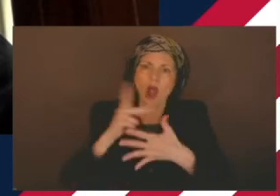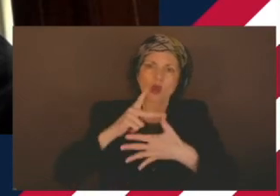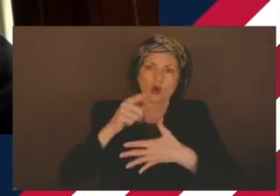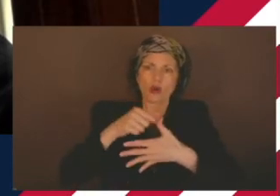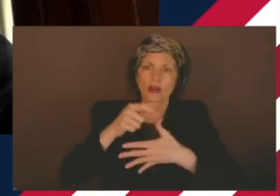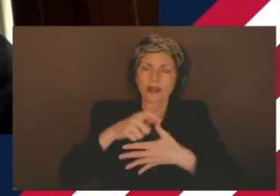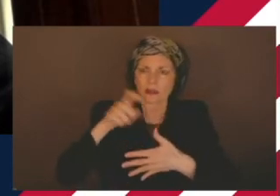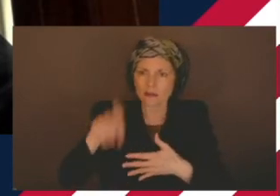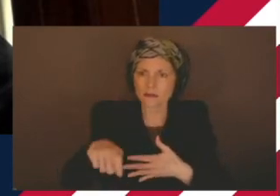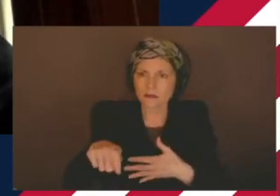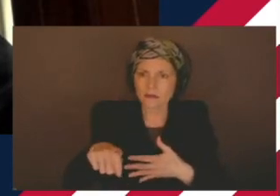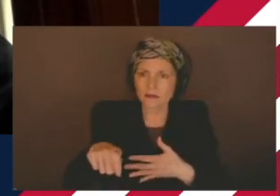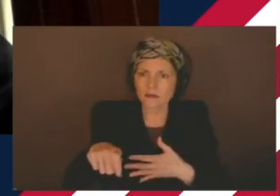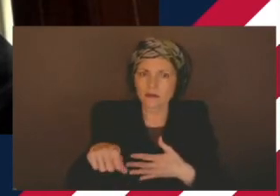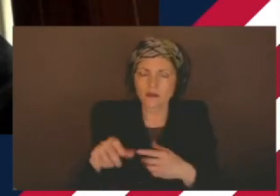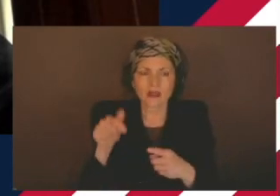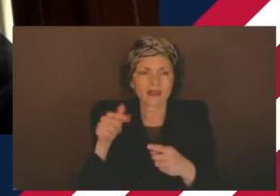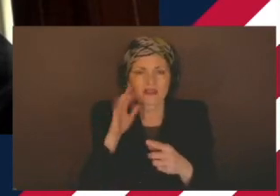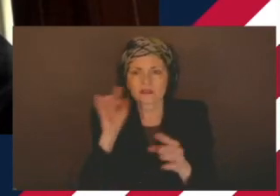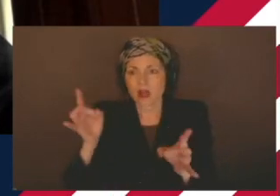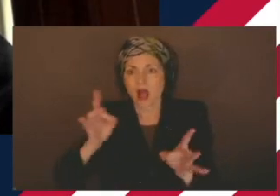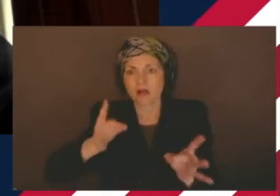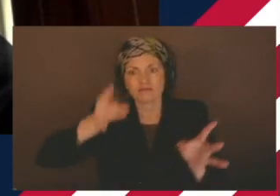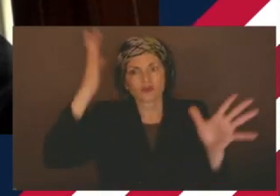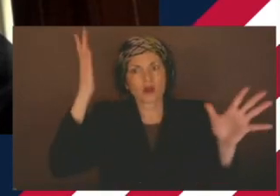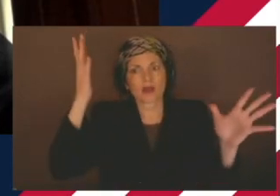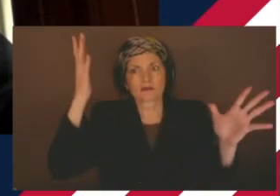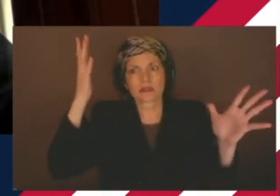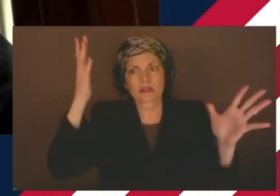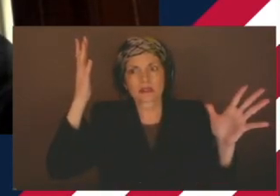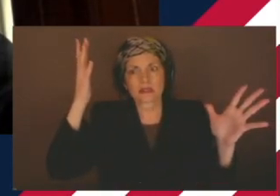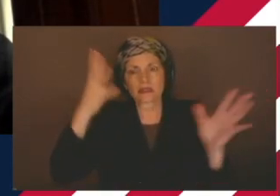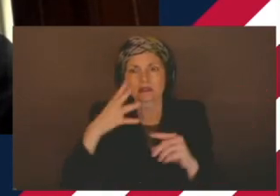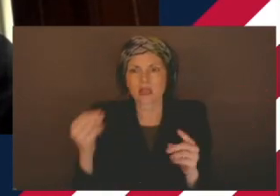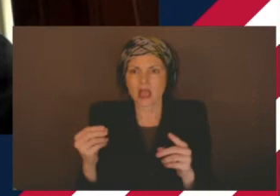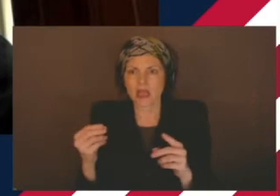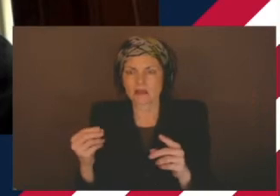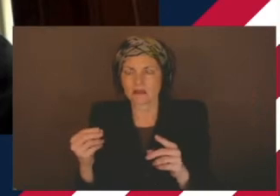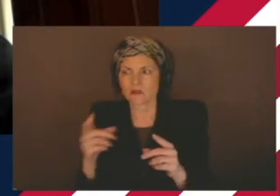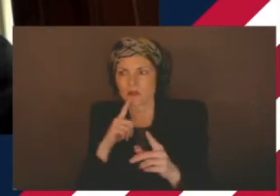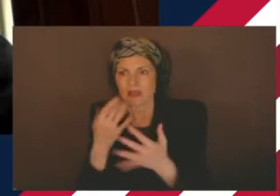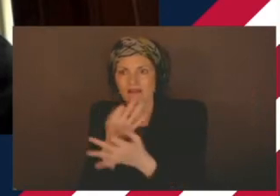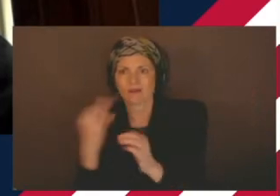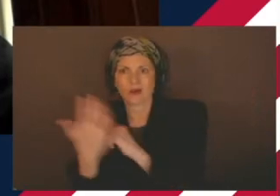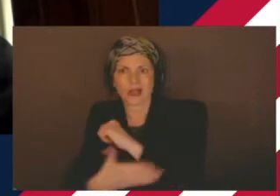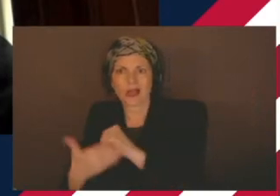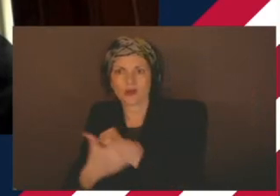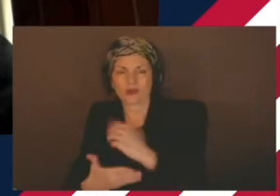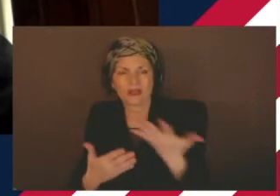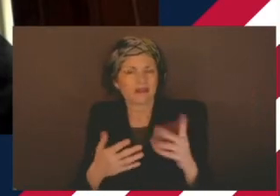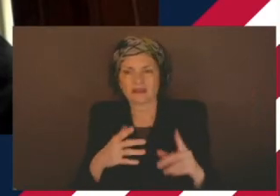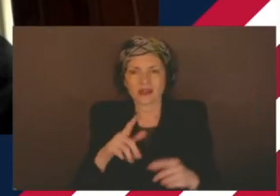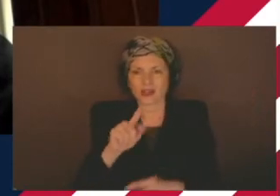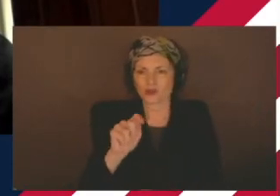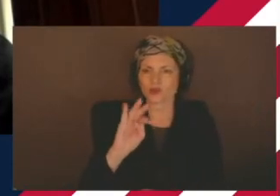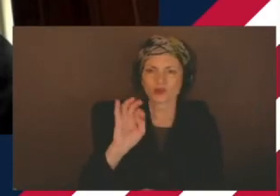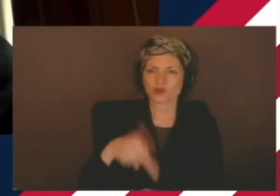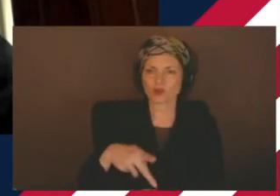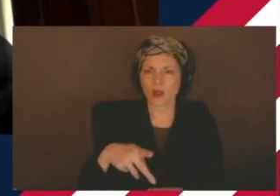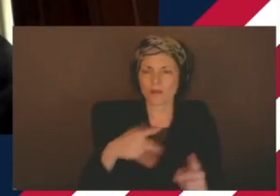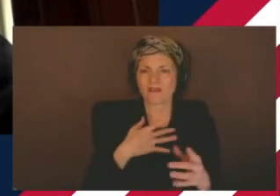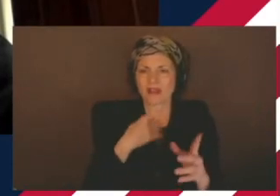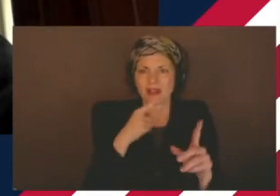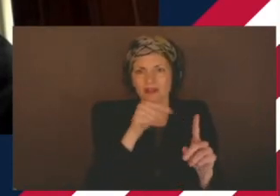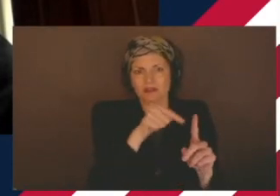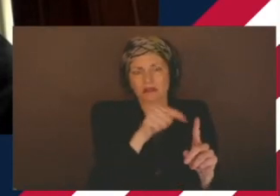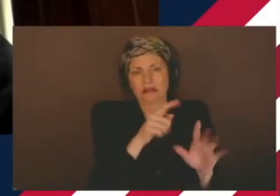and autocracies, Donald Trump sides with the autocrats. This is a feature of his worldview, not a bug. We can draw a line from his